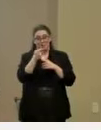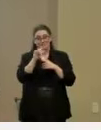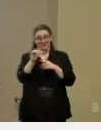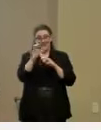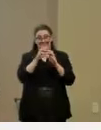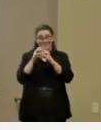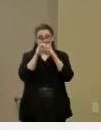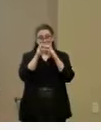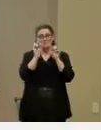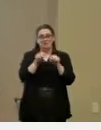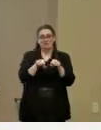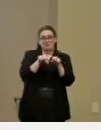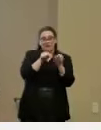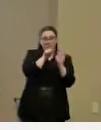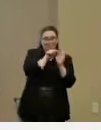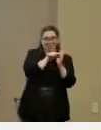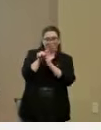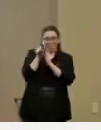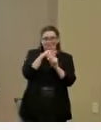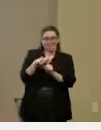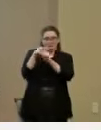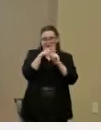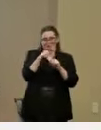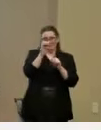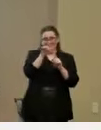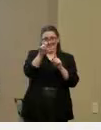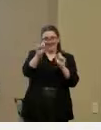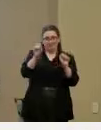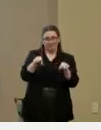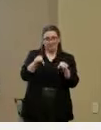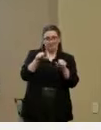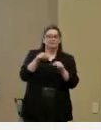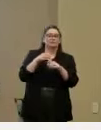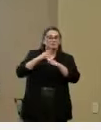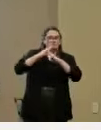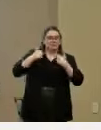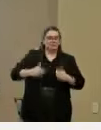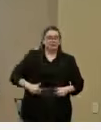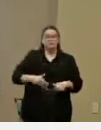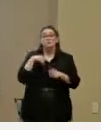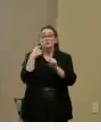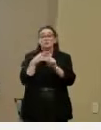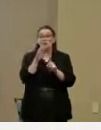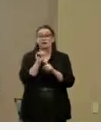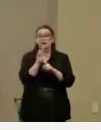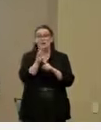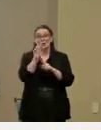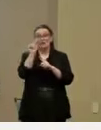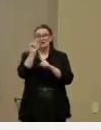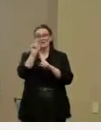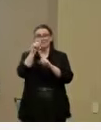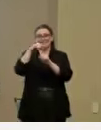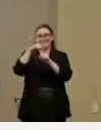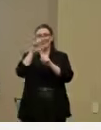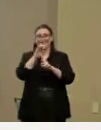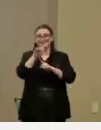can produce antibodies that can target cells. So with the idea of CAR T cells was to take